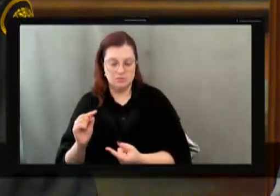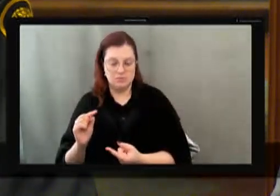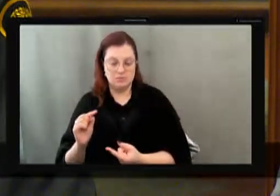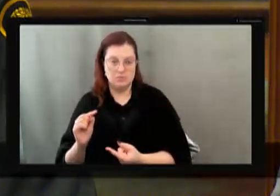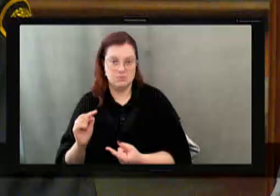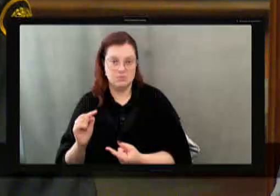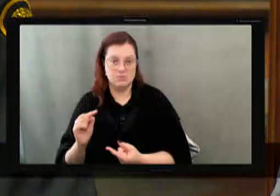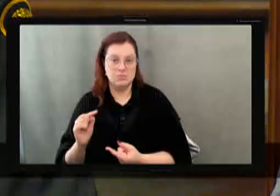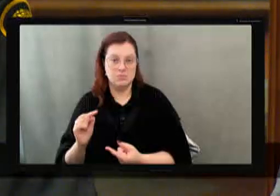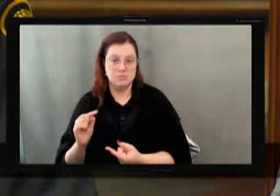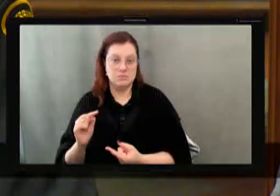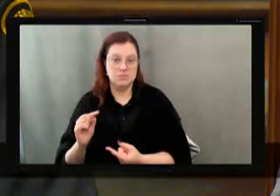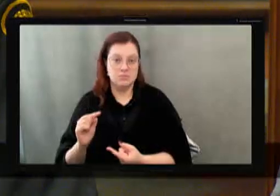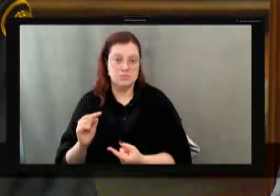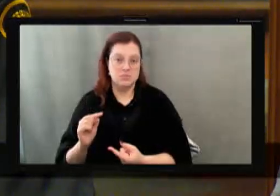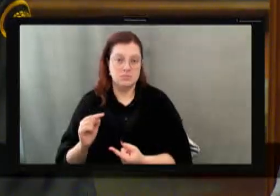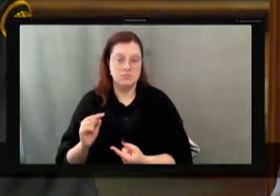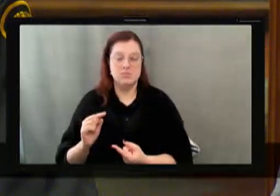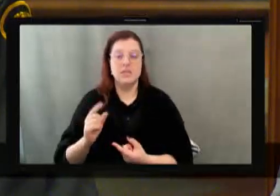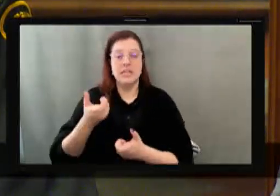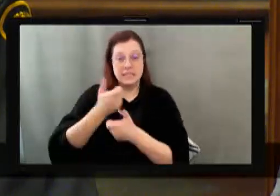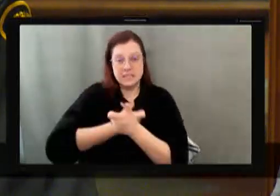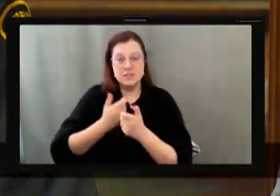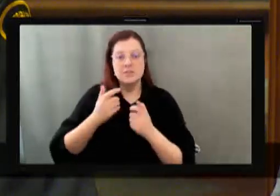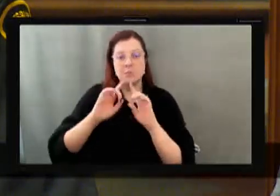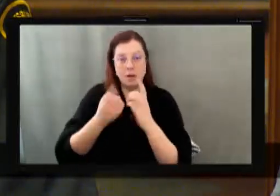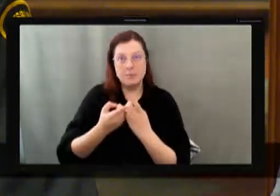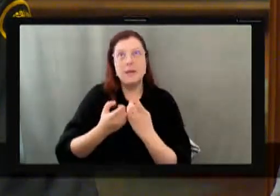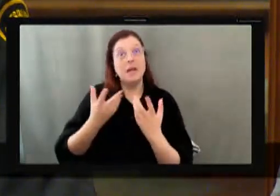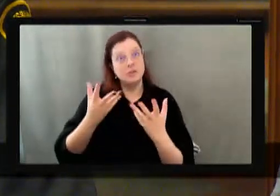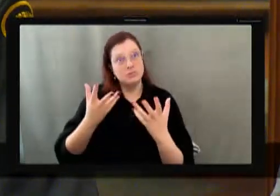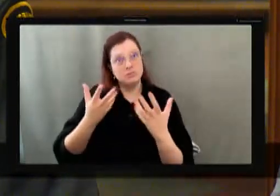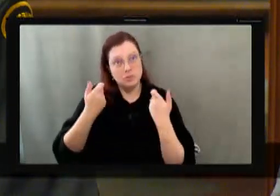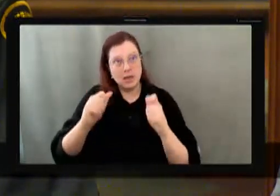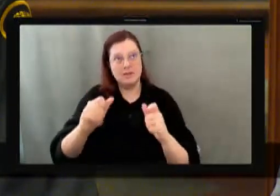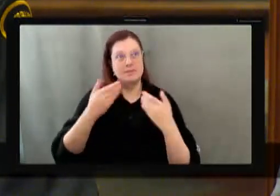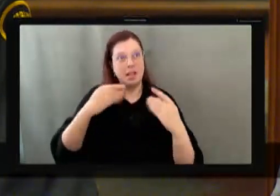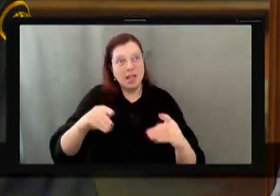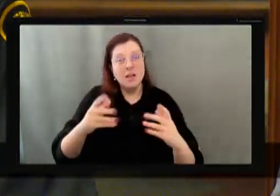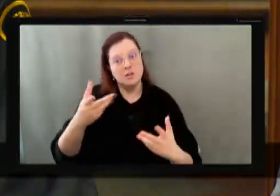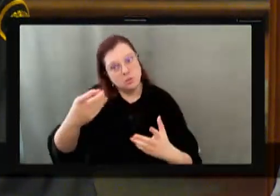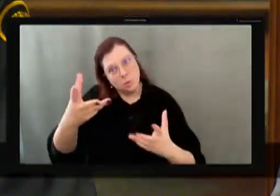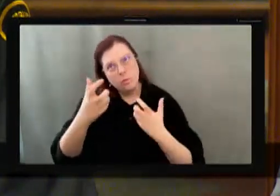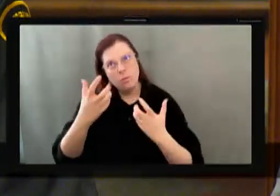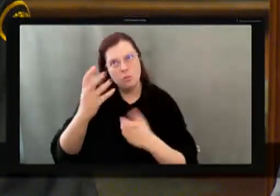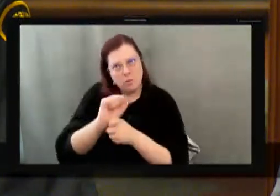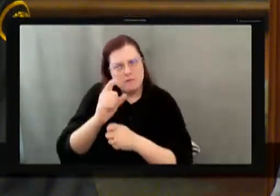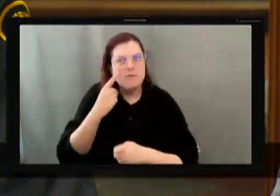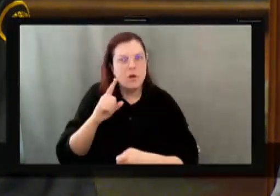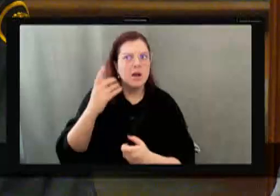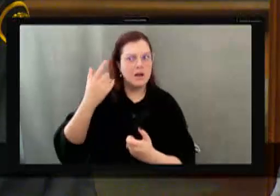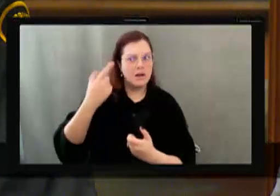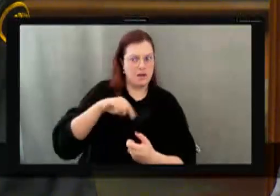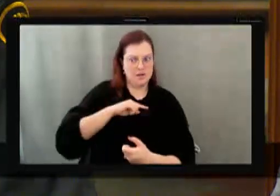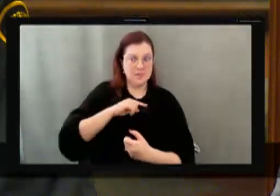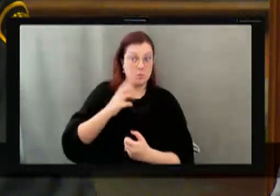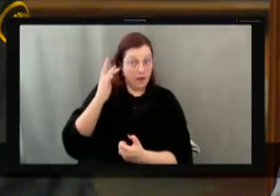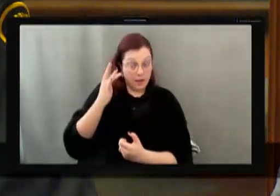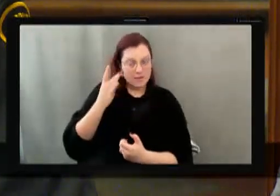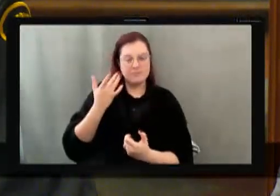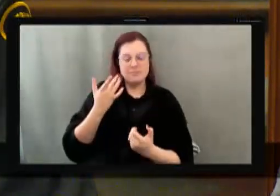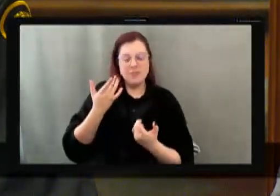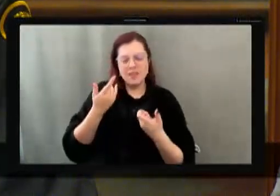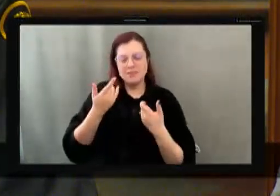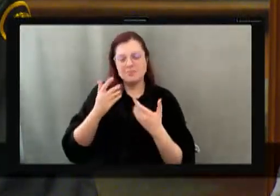sell themselves of why you should come work for us. At the same time, making sure we're getting quality candidates and not just, you